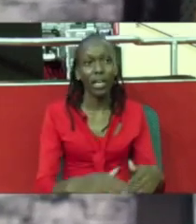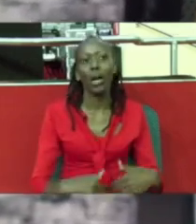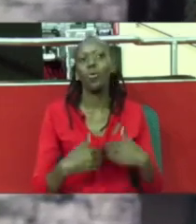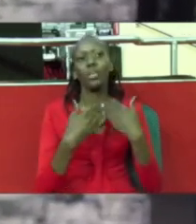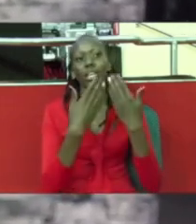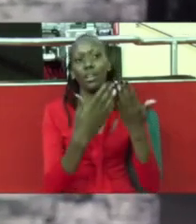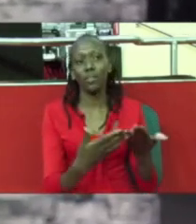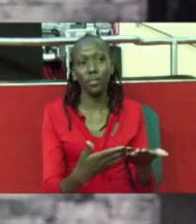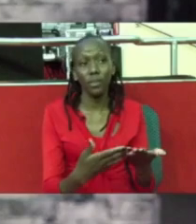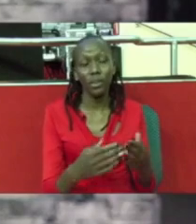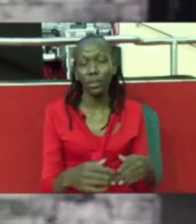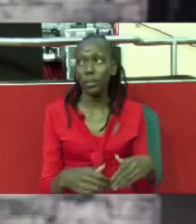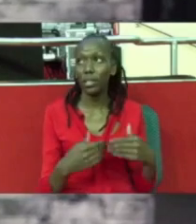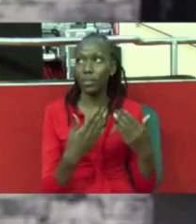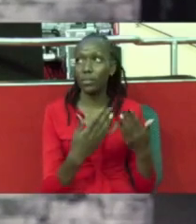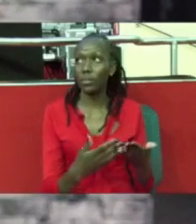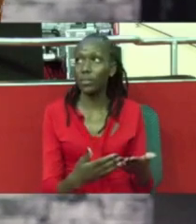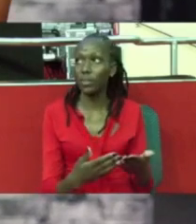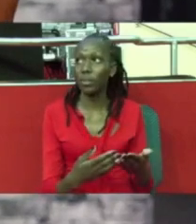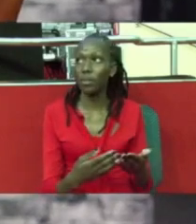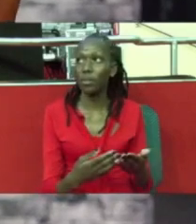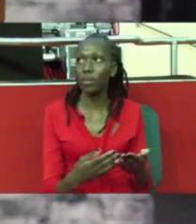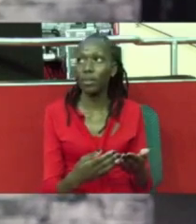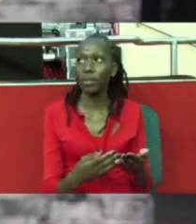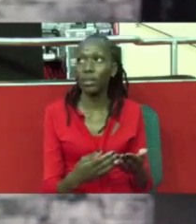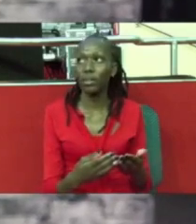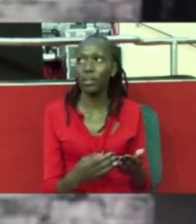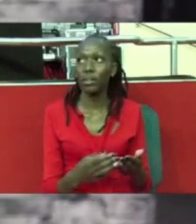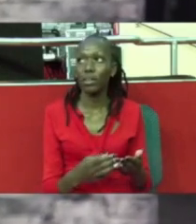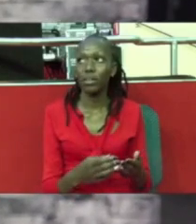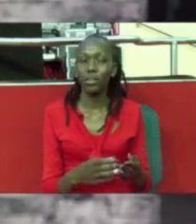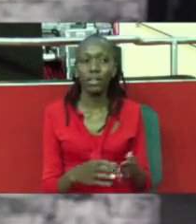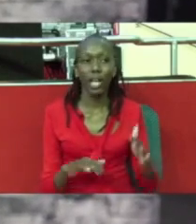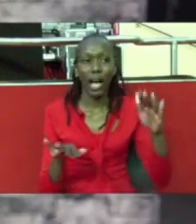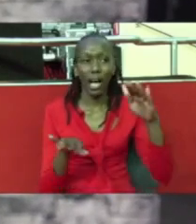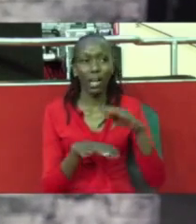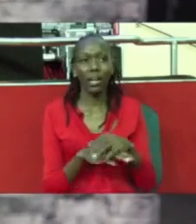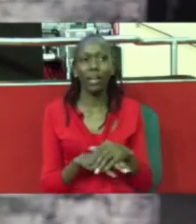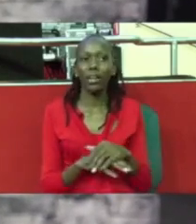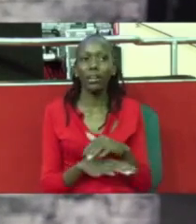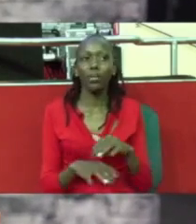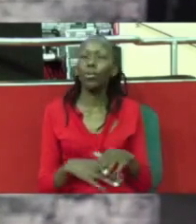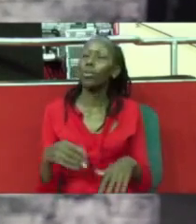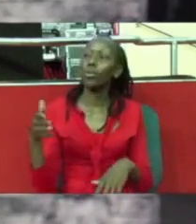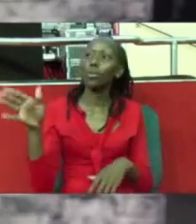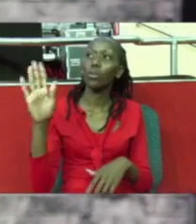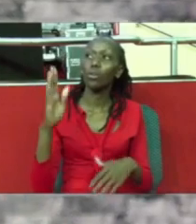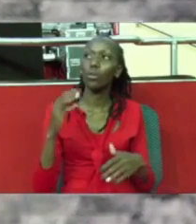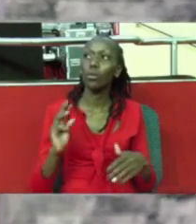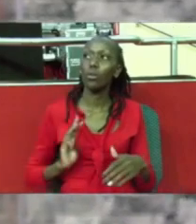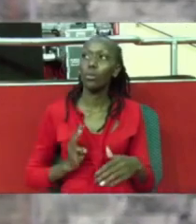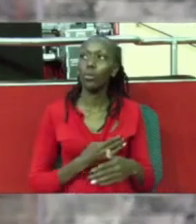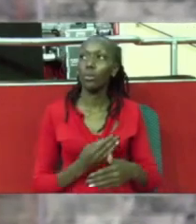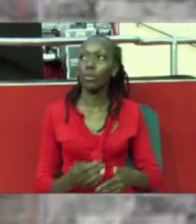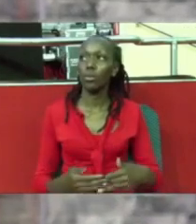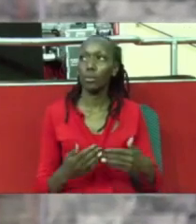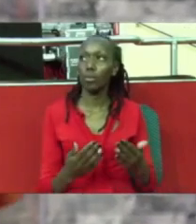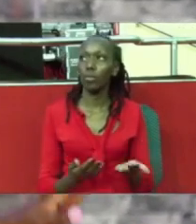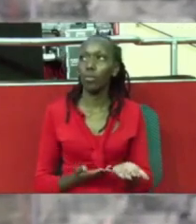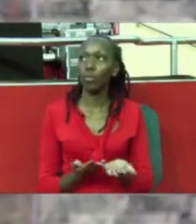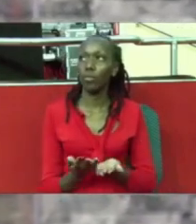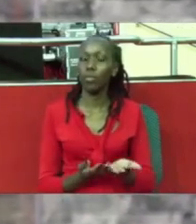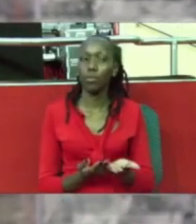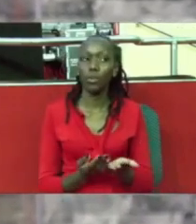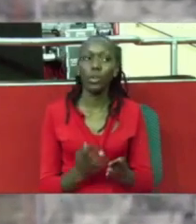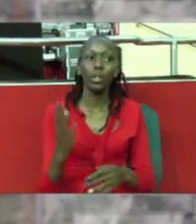Ninapeana. I am pouring. Ninatoa. And the God that we serve. Na Mungu tutumikiaye. He will do the